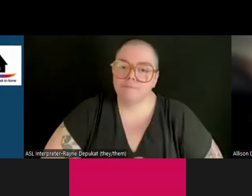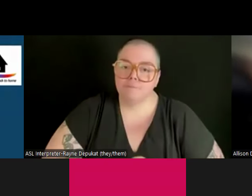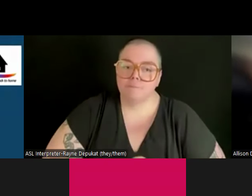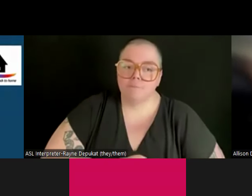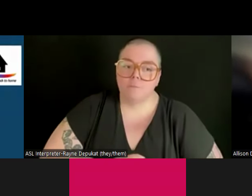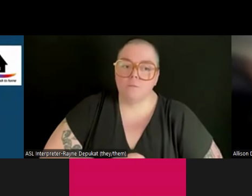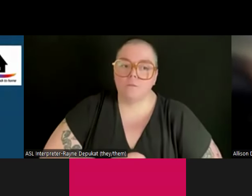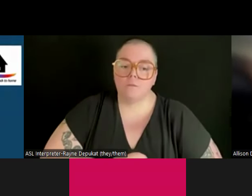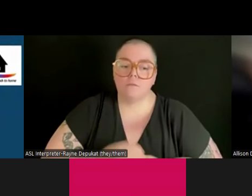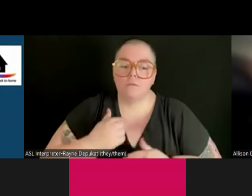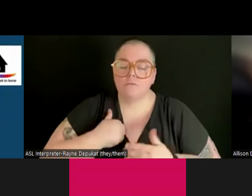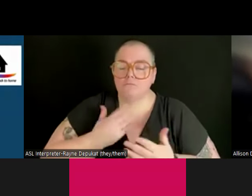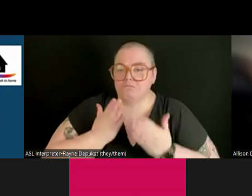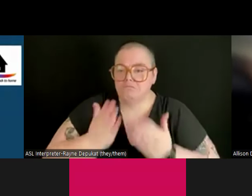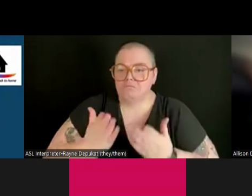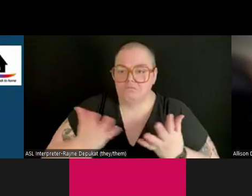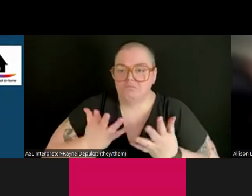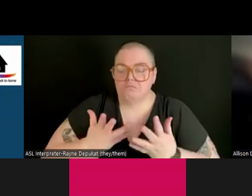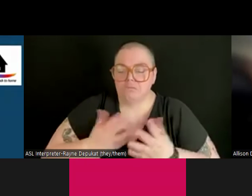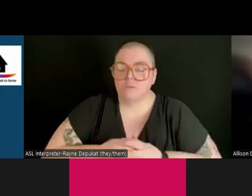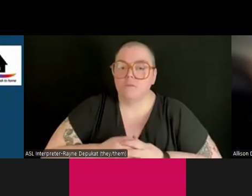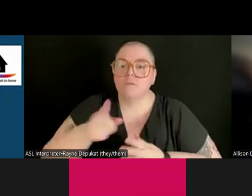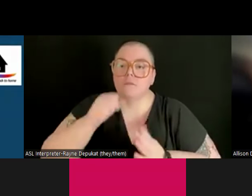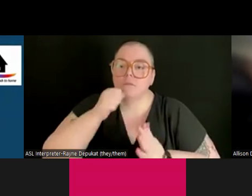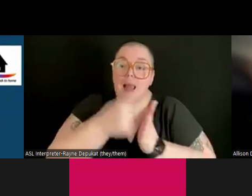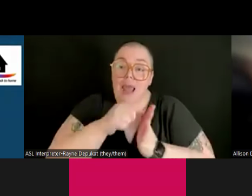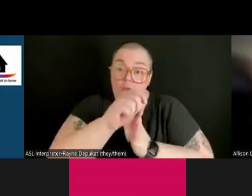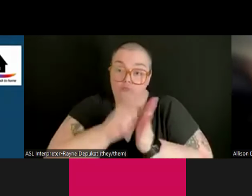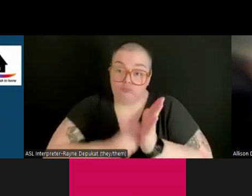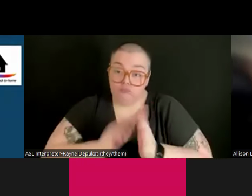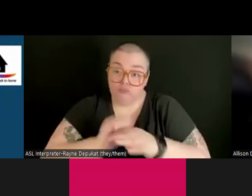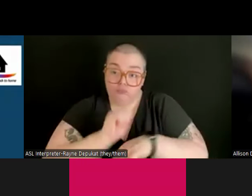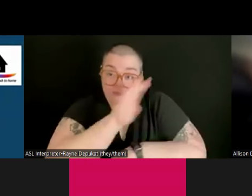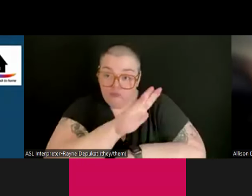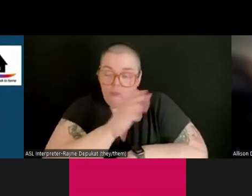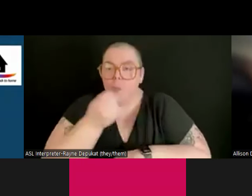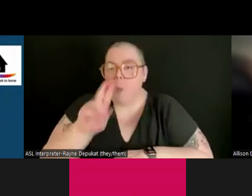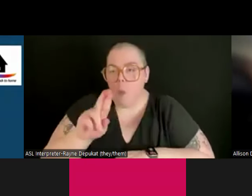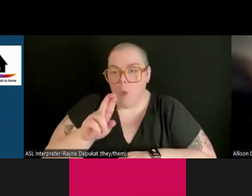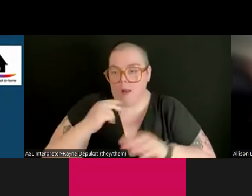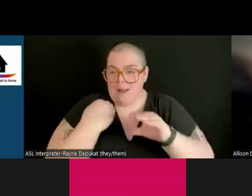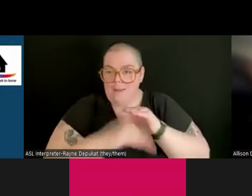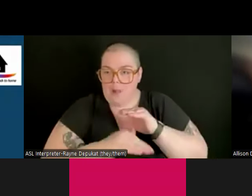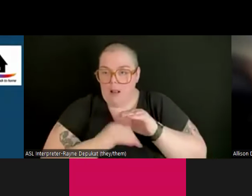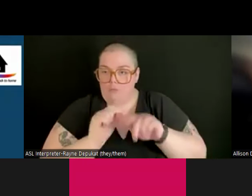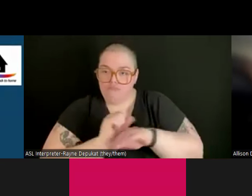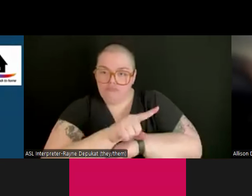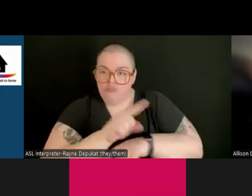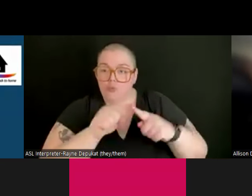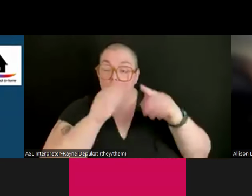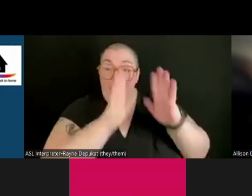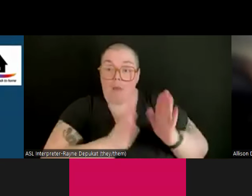So I would write a letter or an email to the housing authority that just says, I